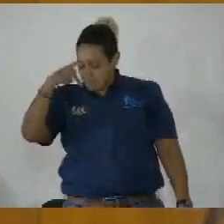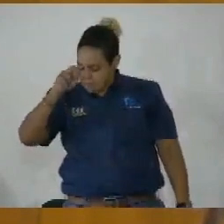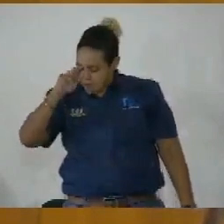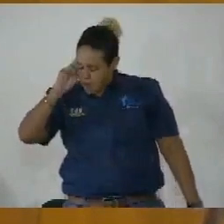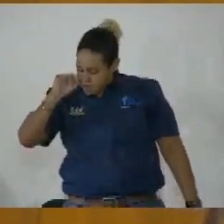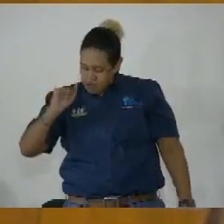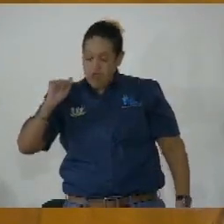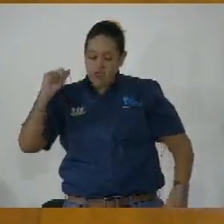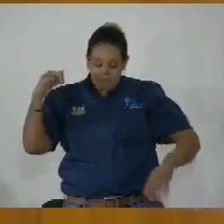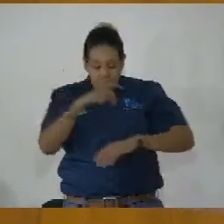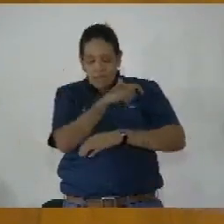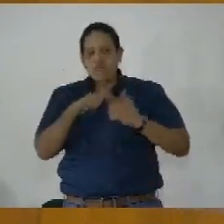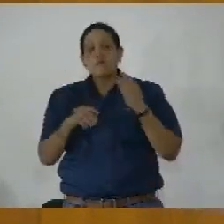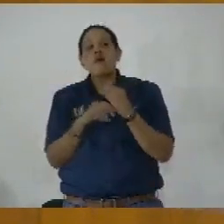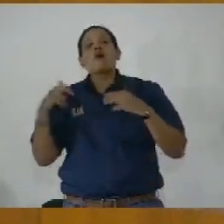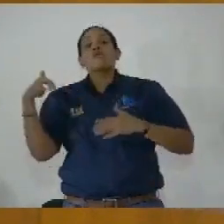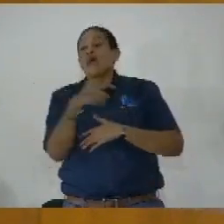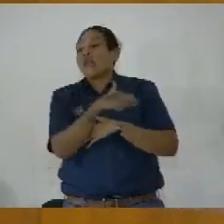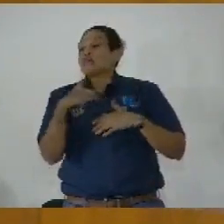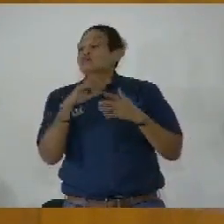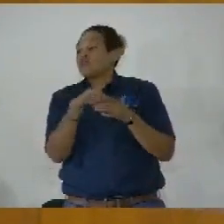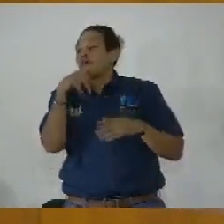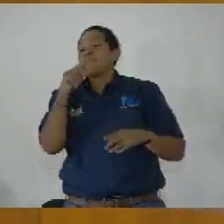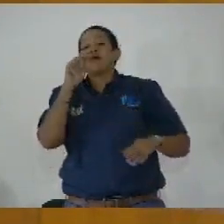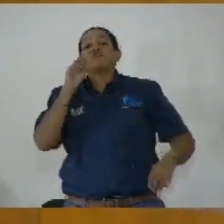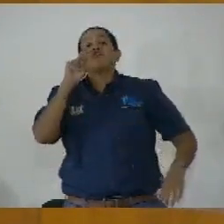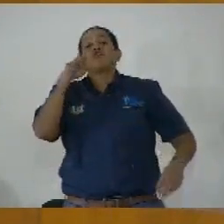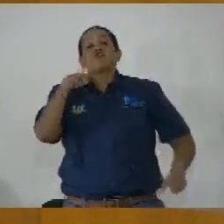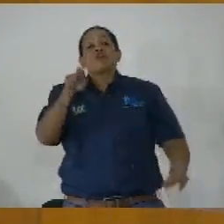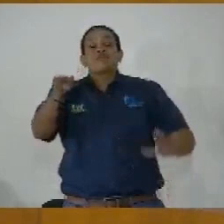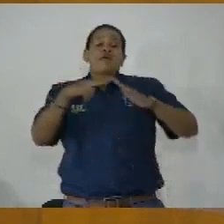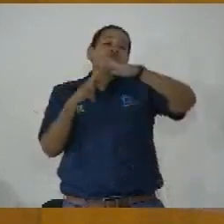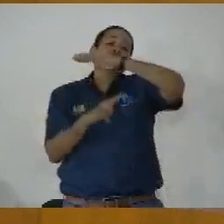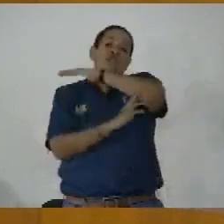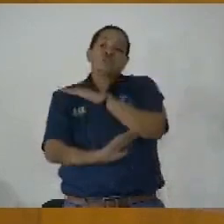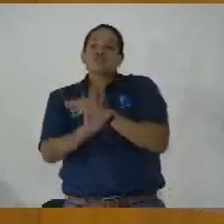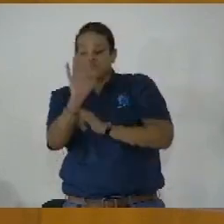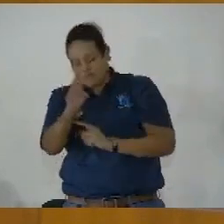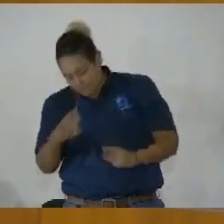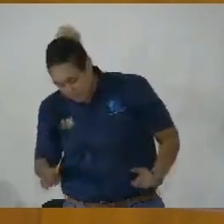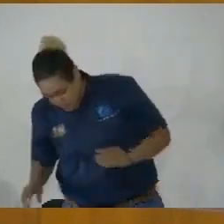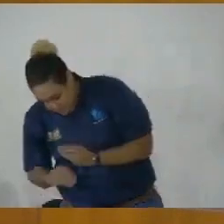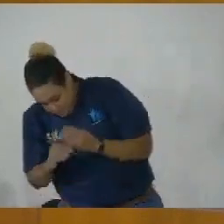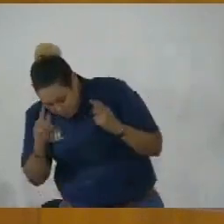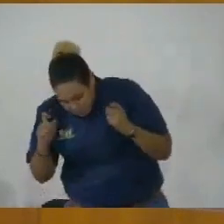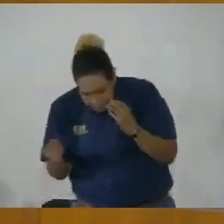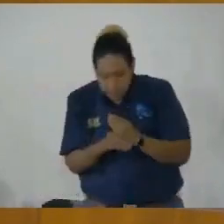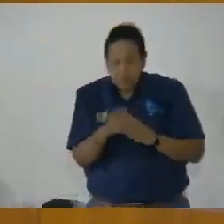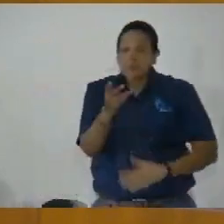pedestrian bridge, and the pedestrian Pedro River bridge. Mr. Speaker,